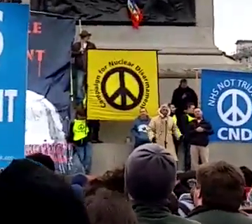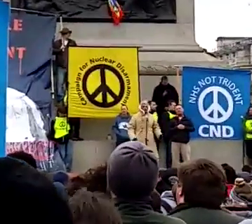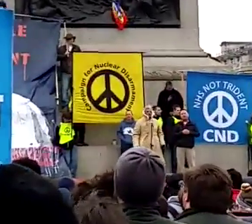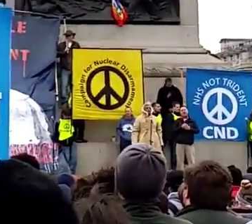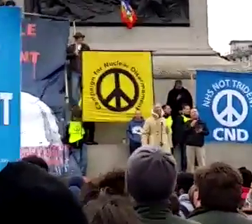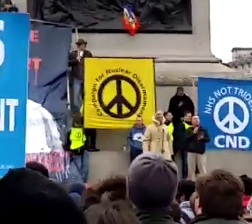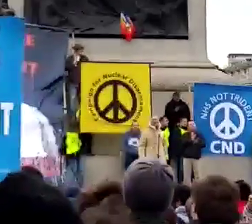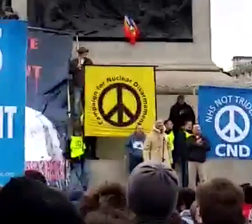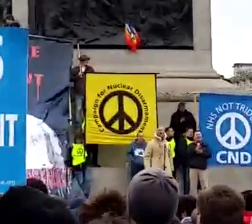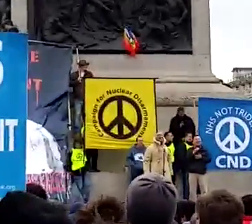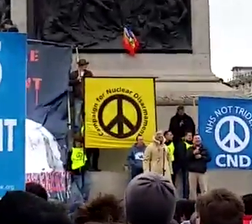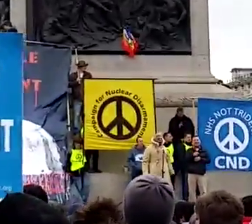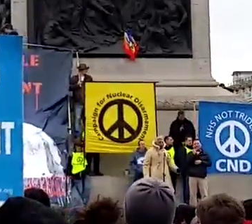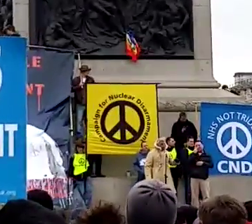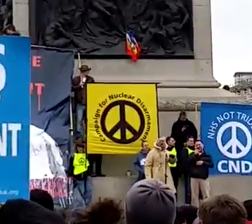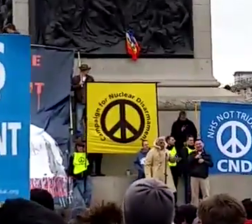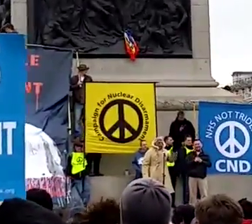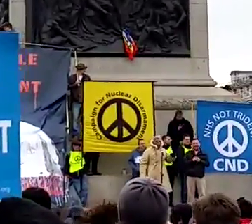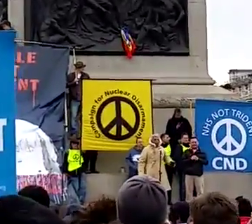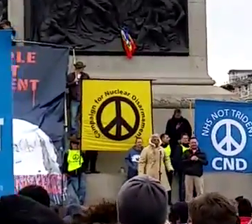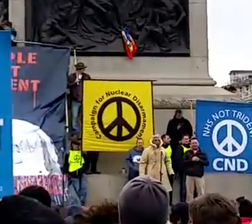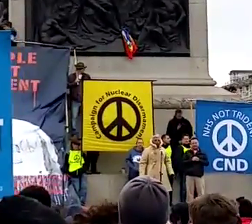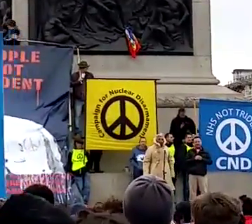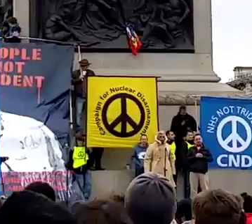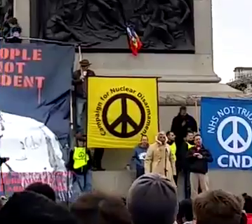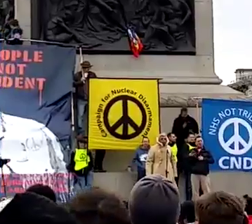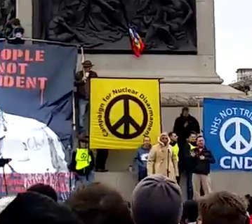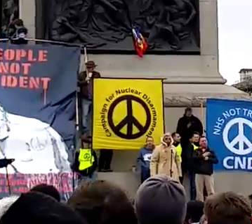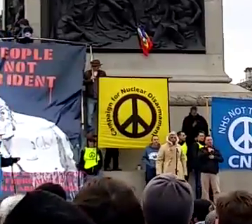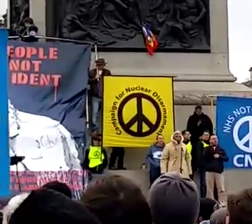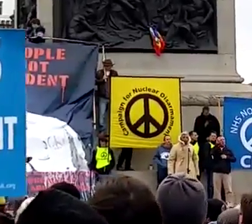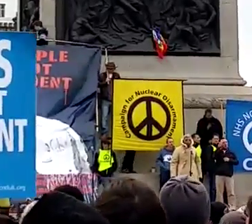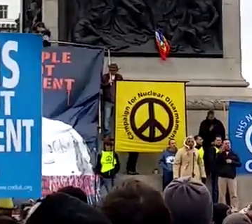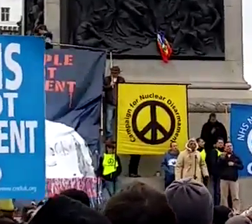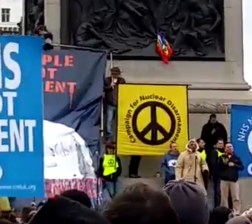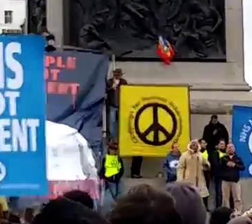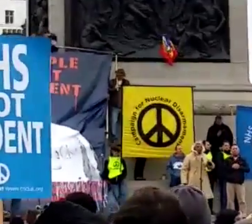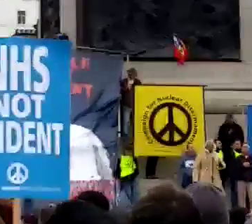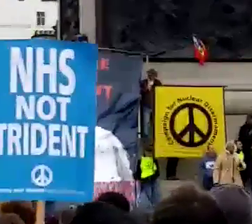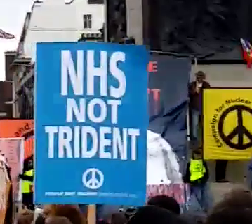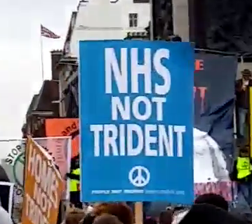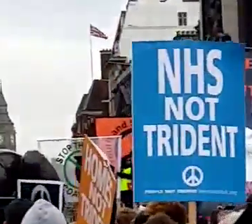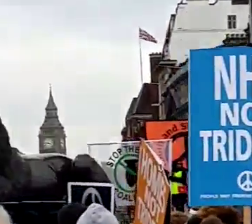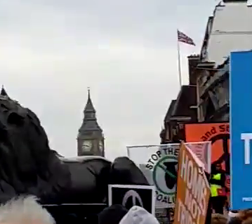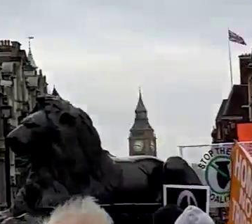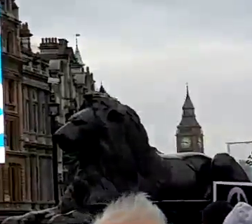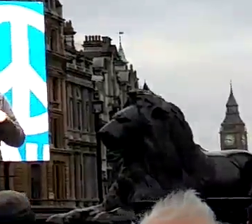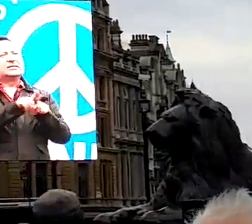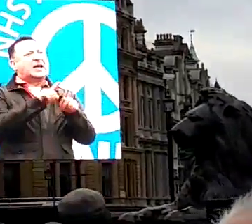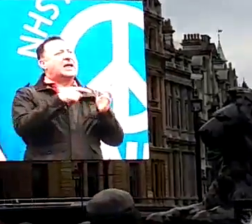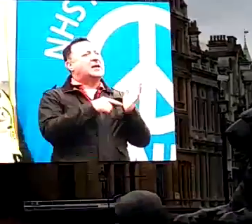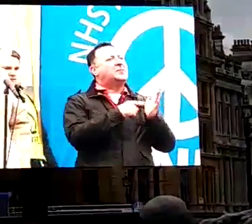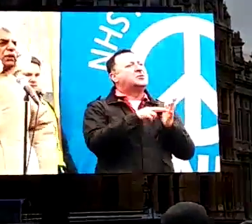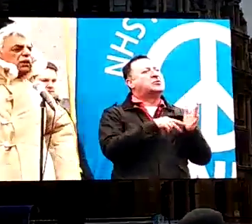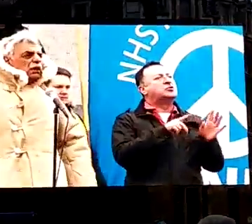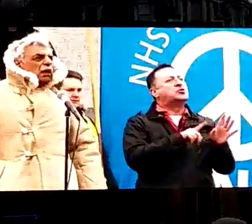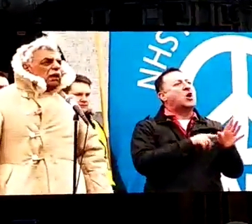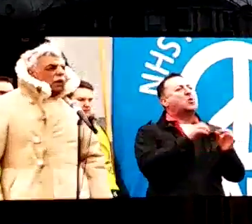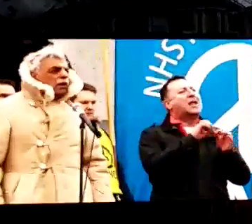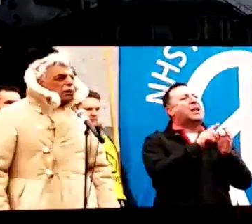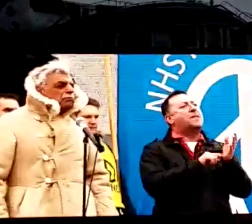about pretense, because everyone knows. Even Tony Blair said it in